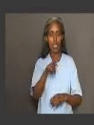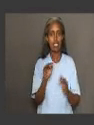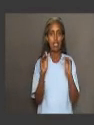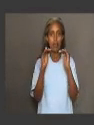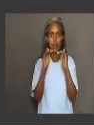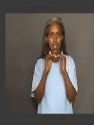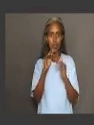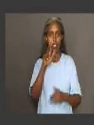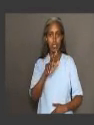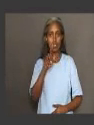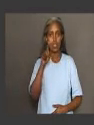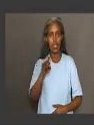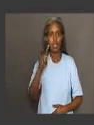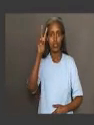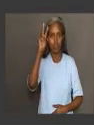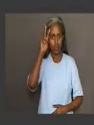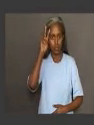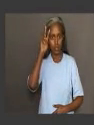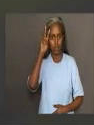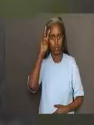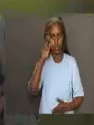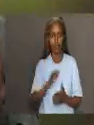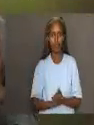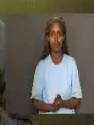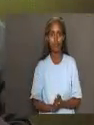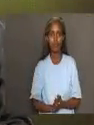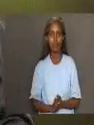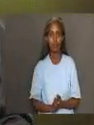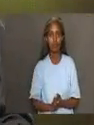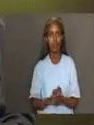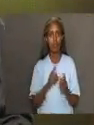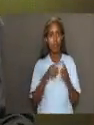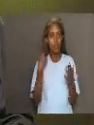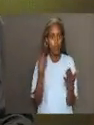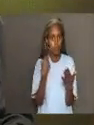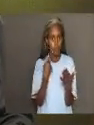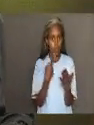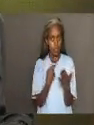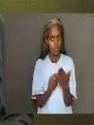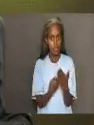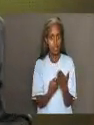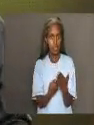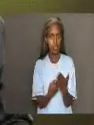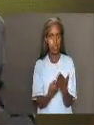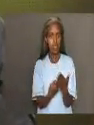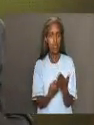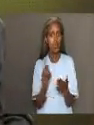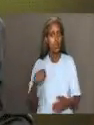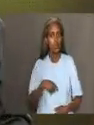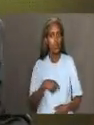equals 3x squared. From these observations, we